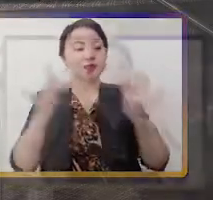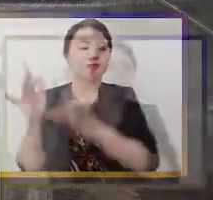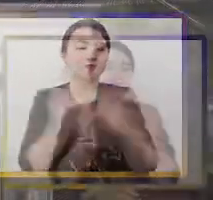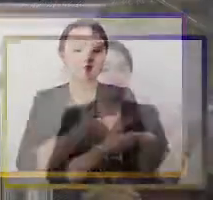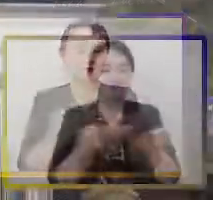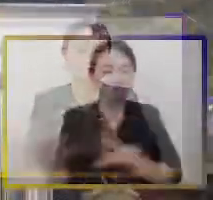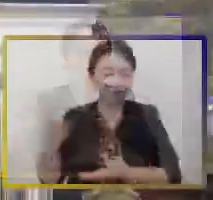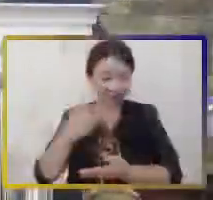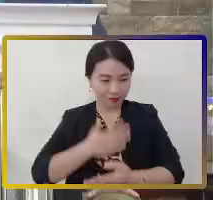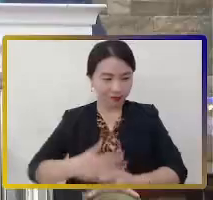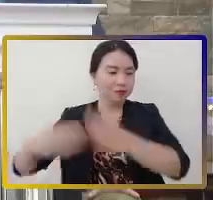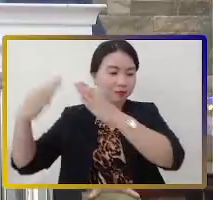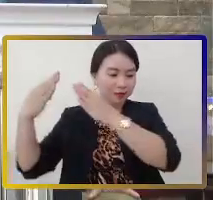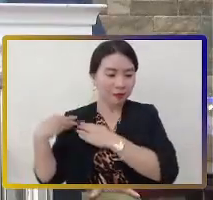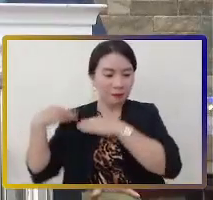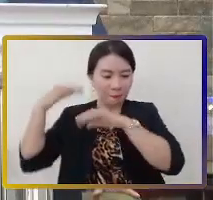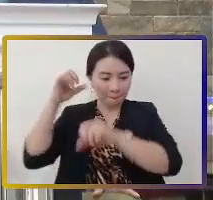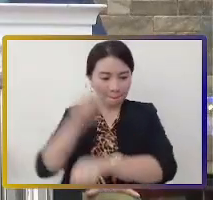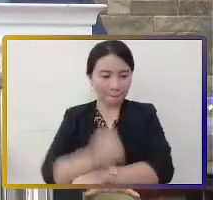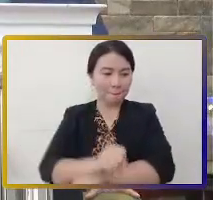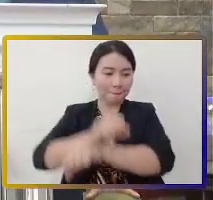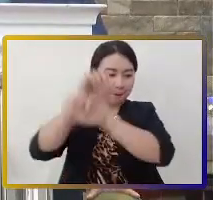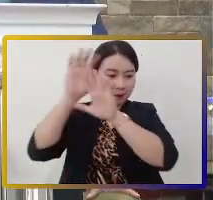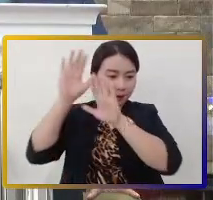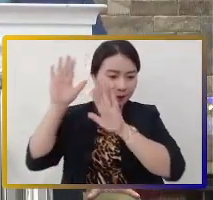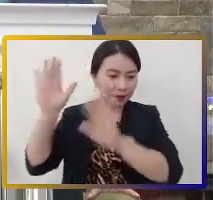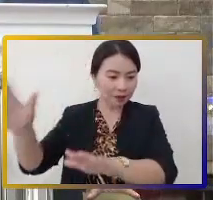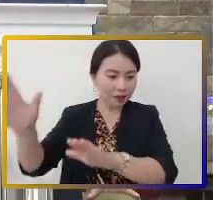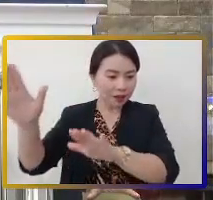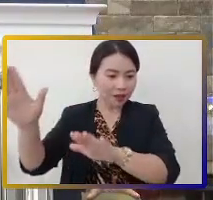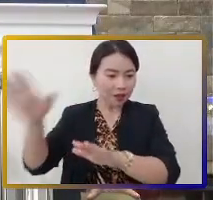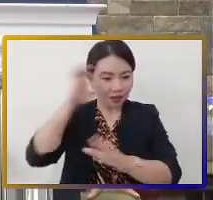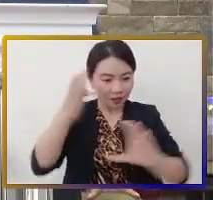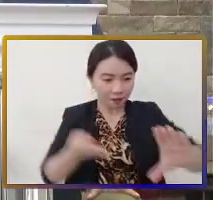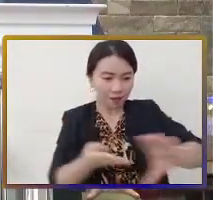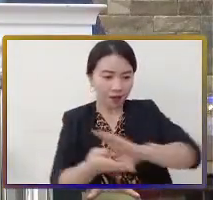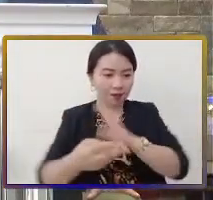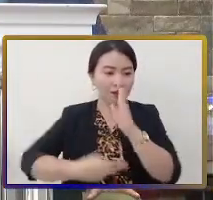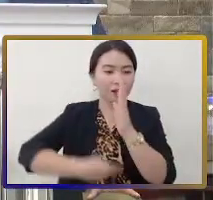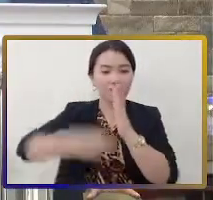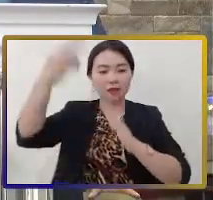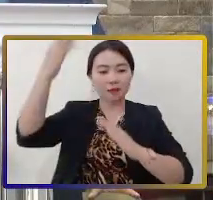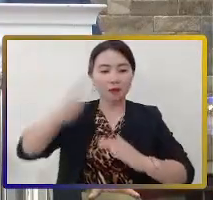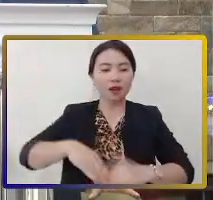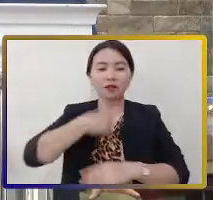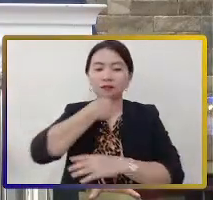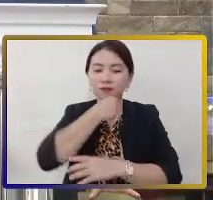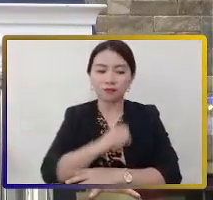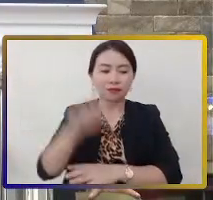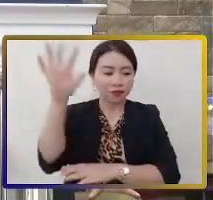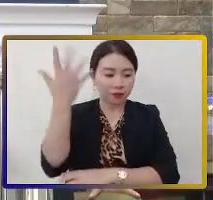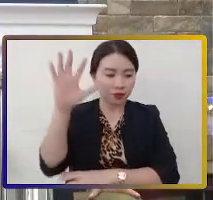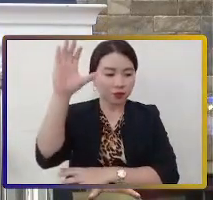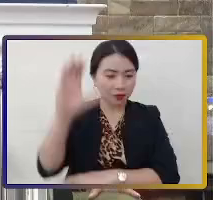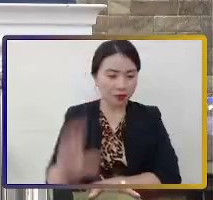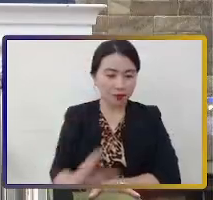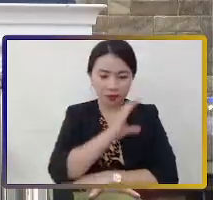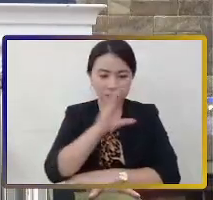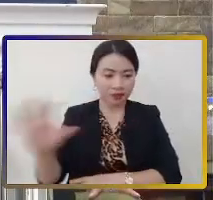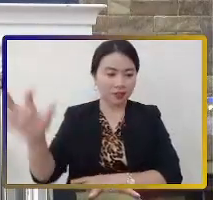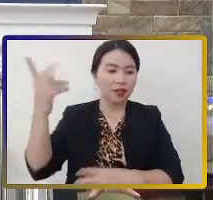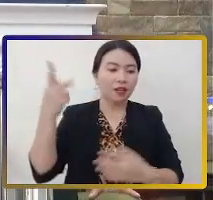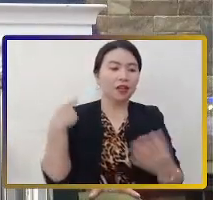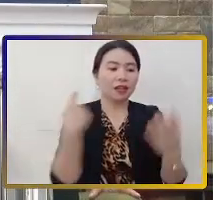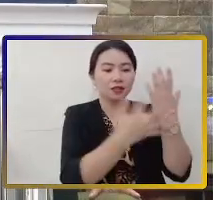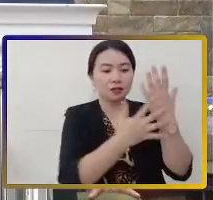away. He lifted my burdens at Calvary. He buried them high upon an old